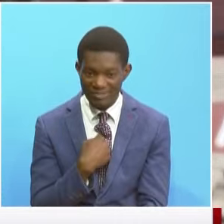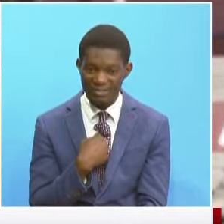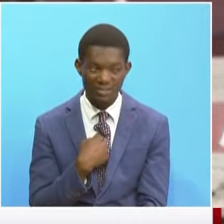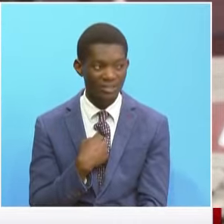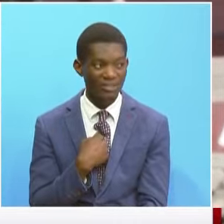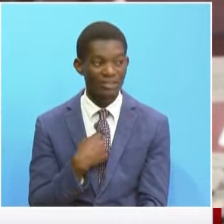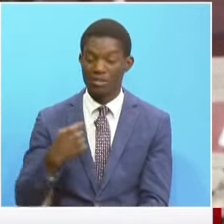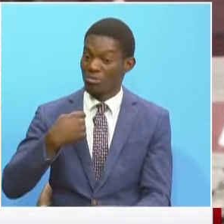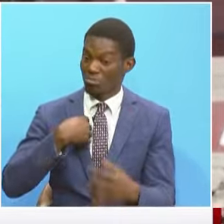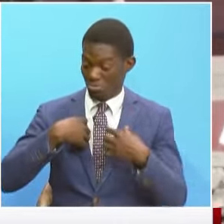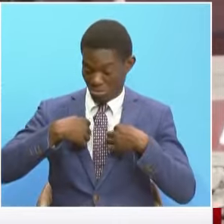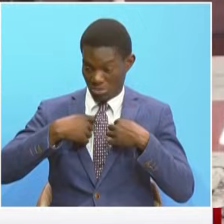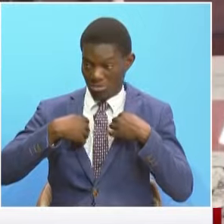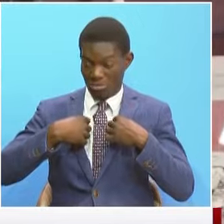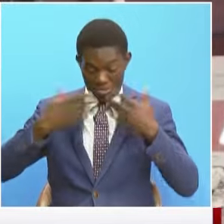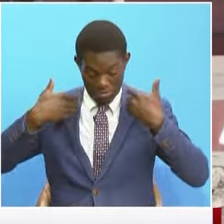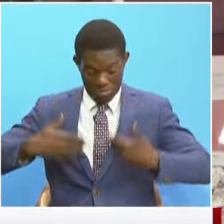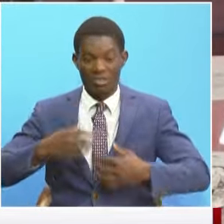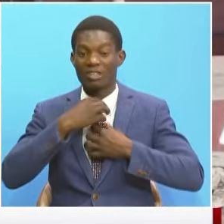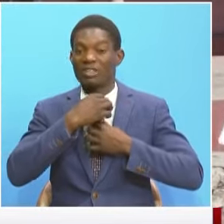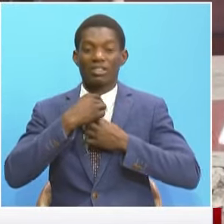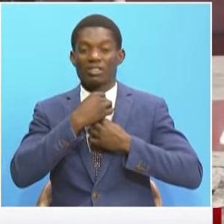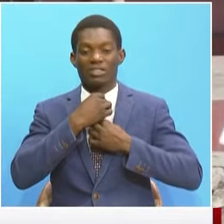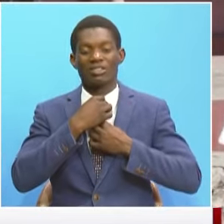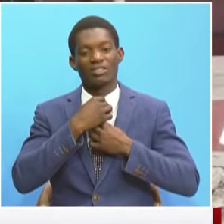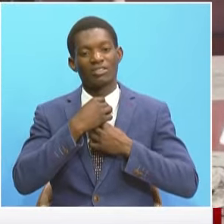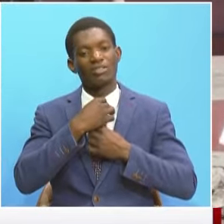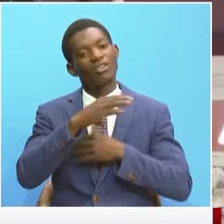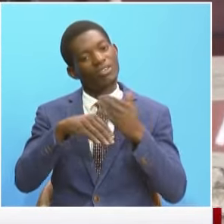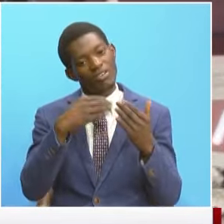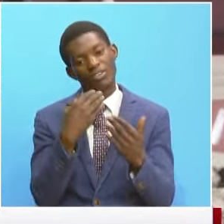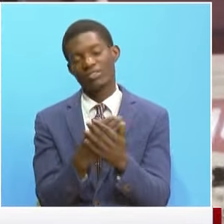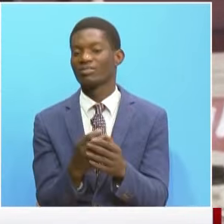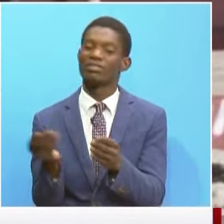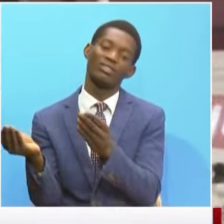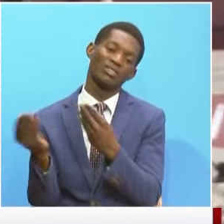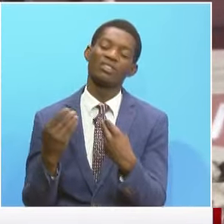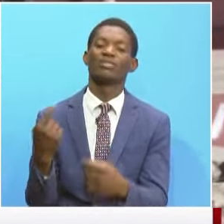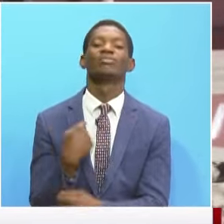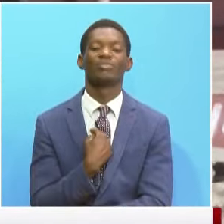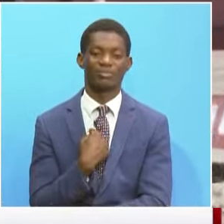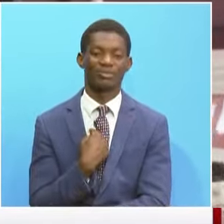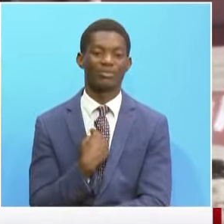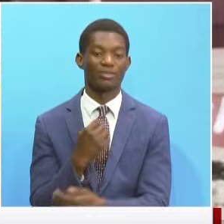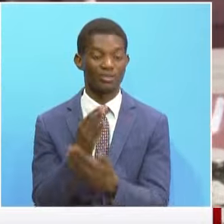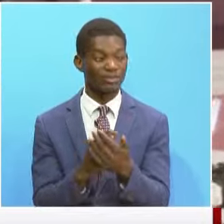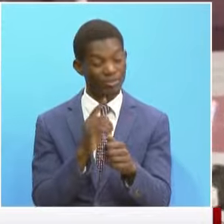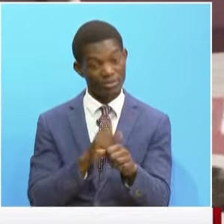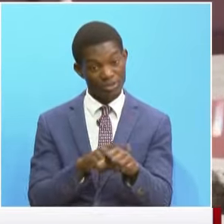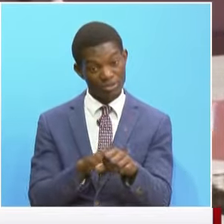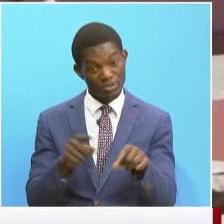skirt which I'm putting on, the uniform, the necktie, and the jerseys during cold seasons. Sometimes they also give us